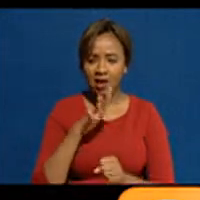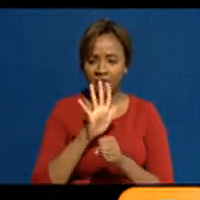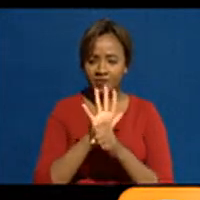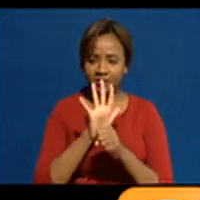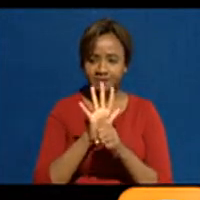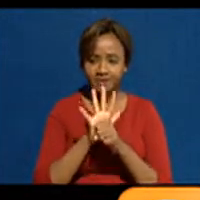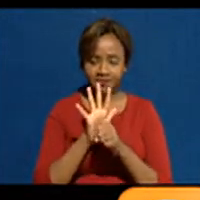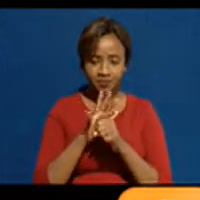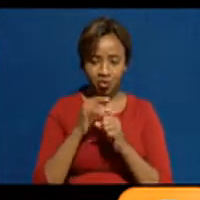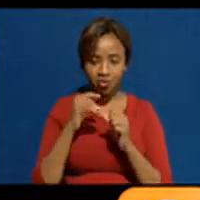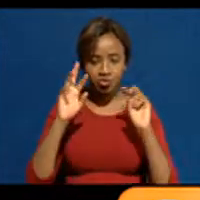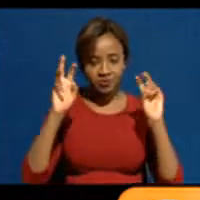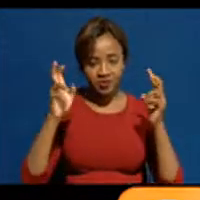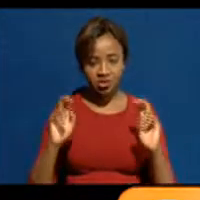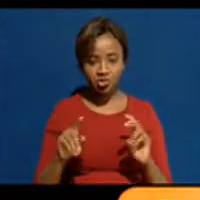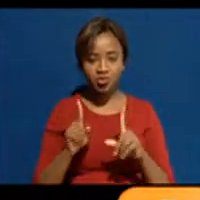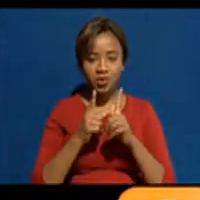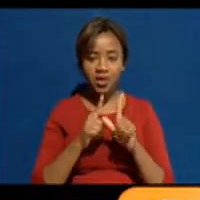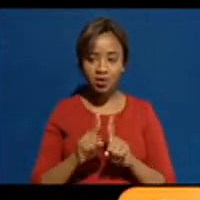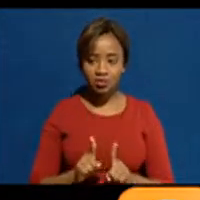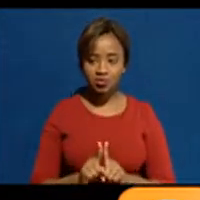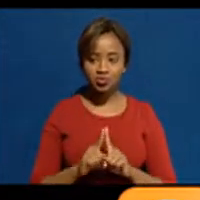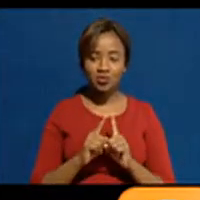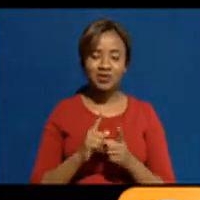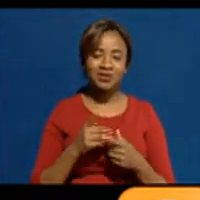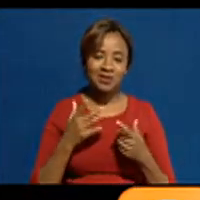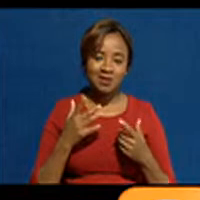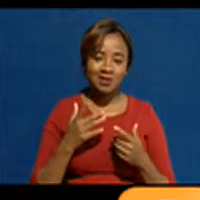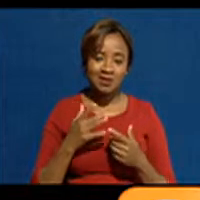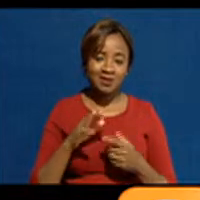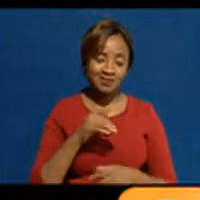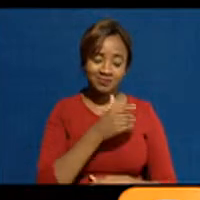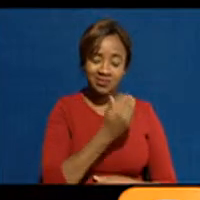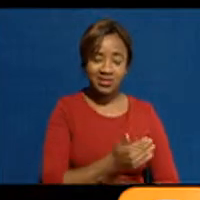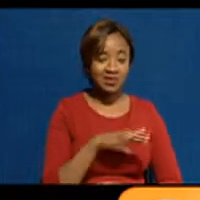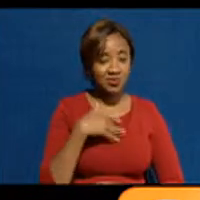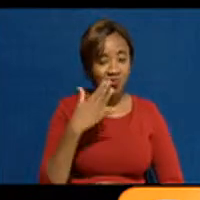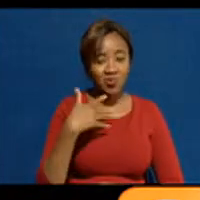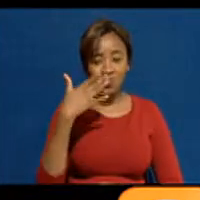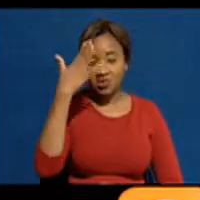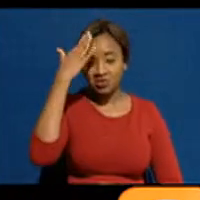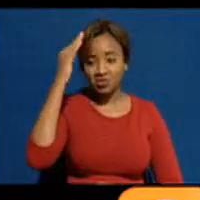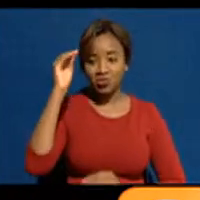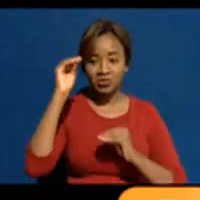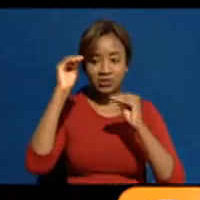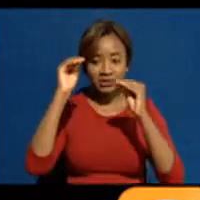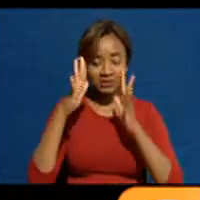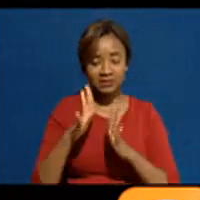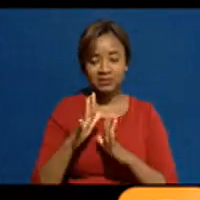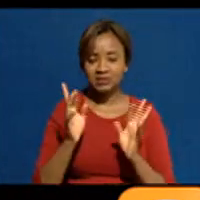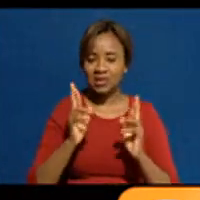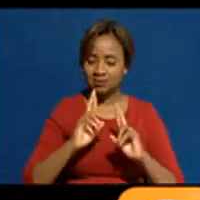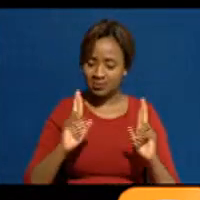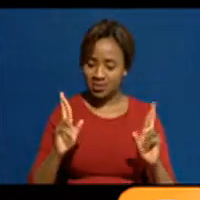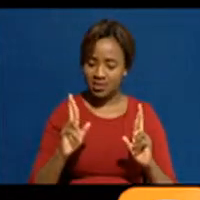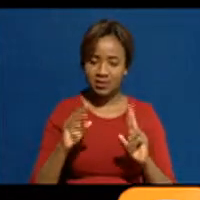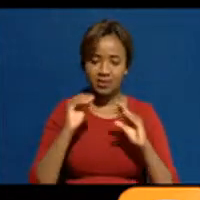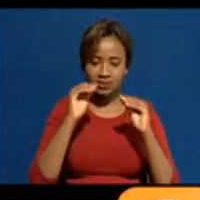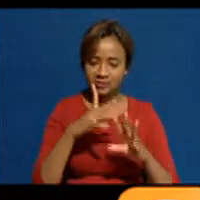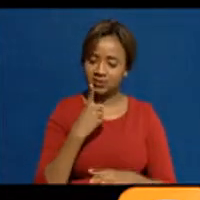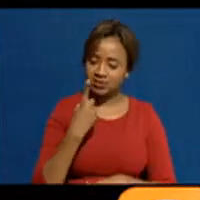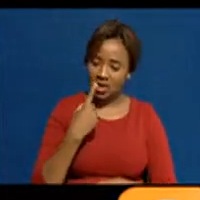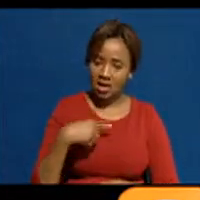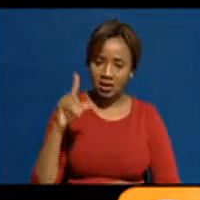a child will always know that the teacher is right. So by the time you're trying to explain to a child that you are